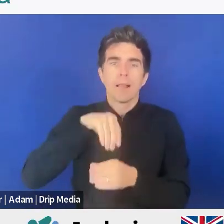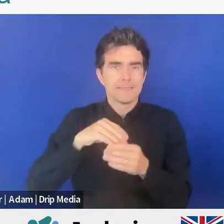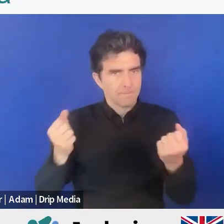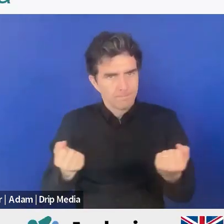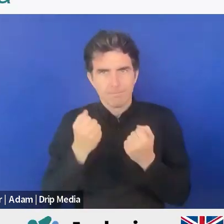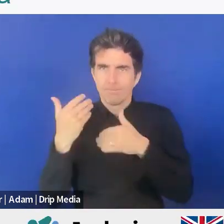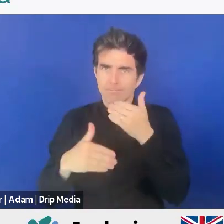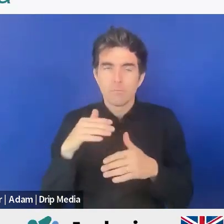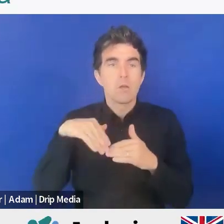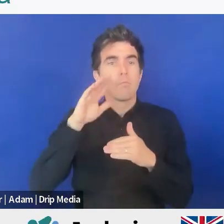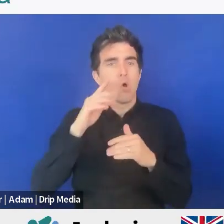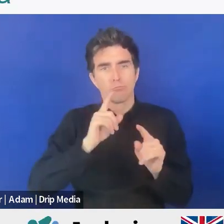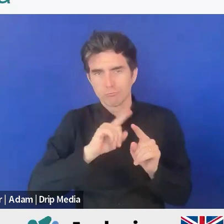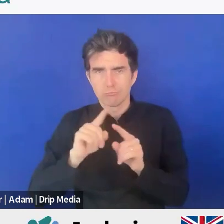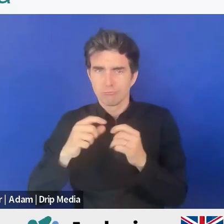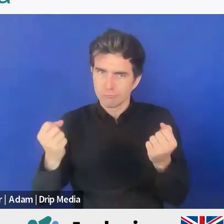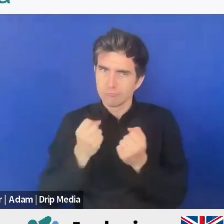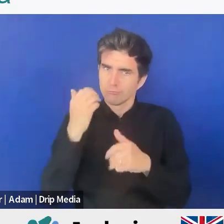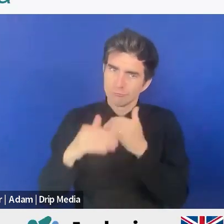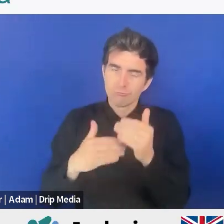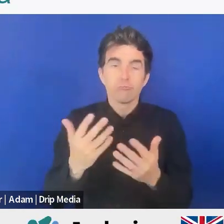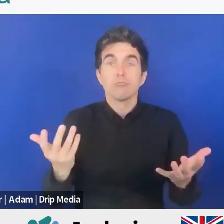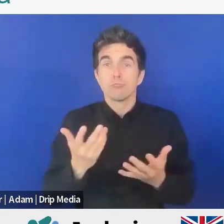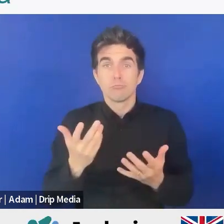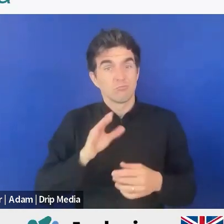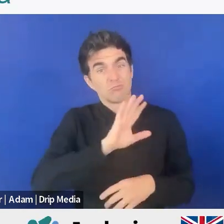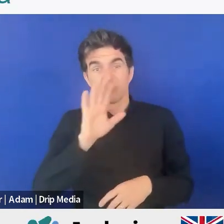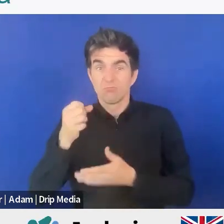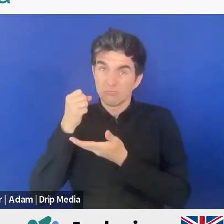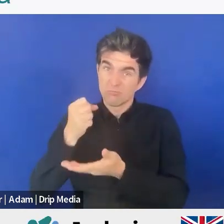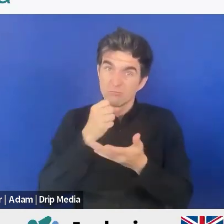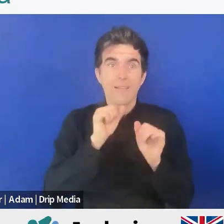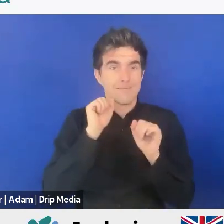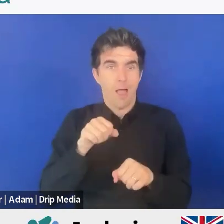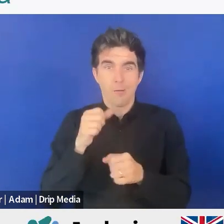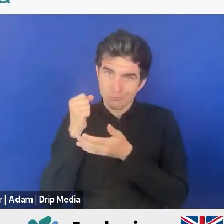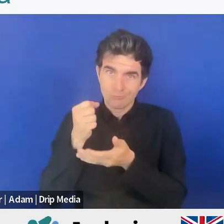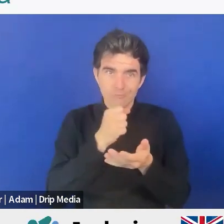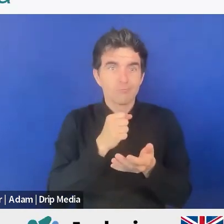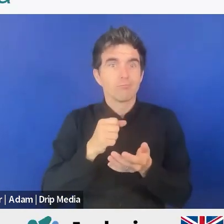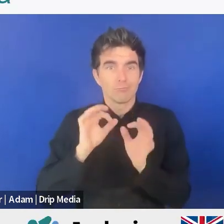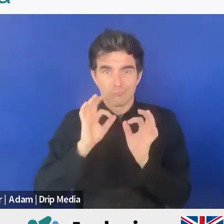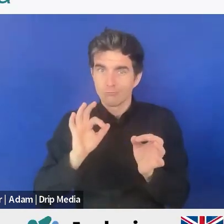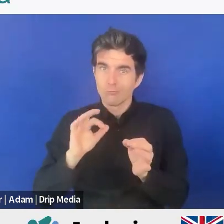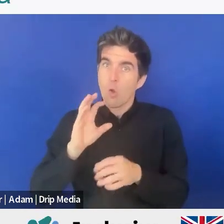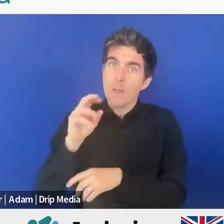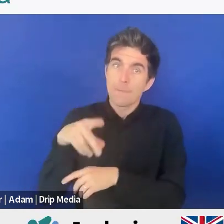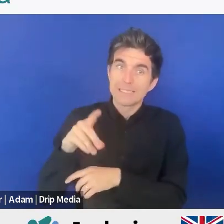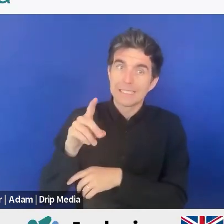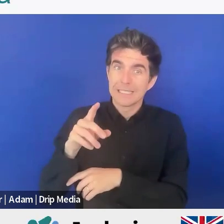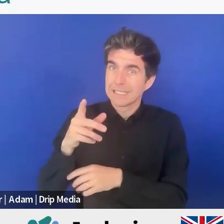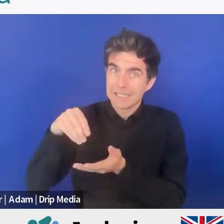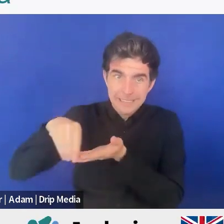It further serves that's the so if donors invest in strengthening capacity of OPDs, whether it